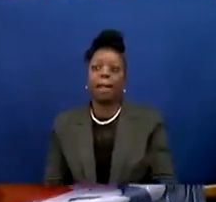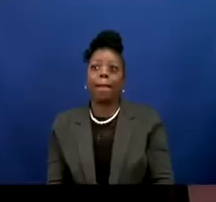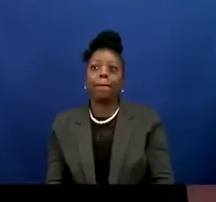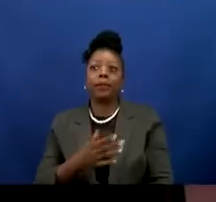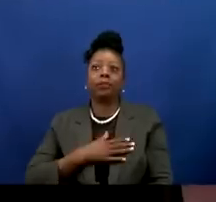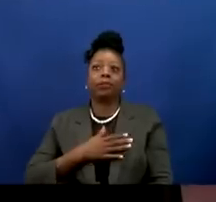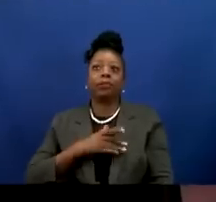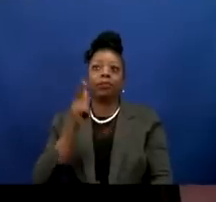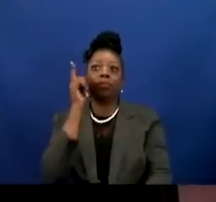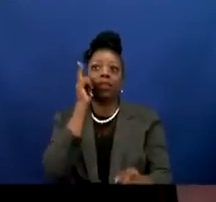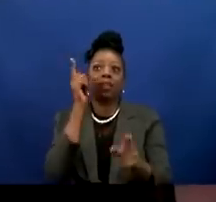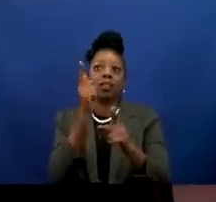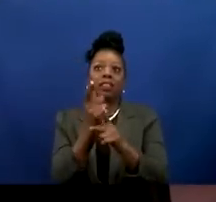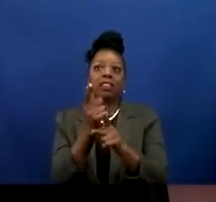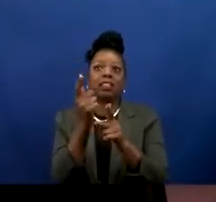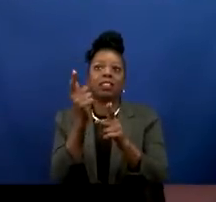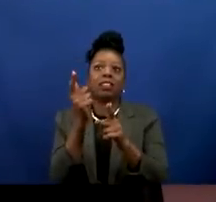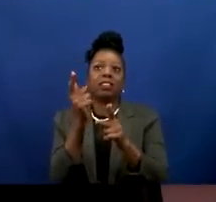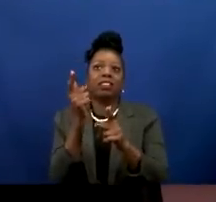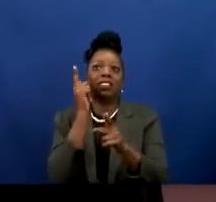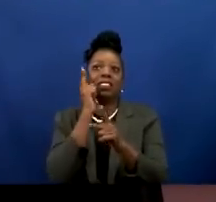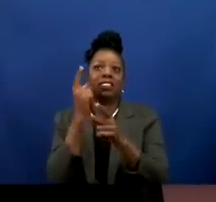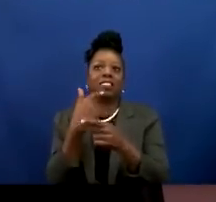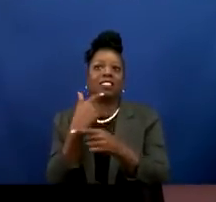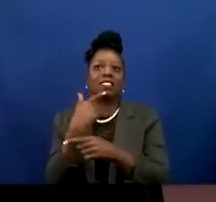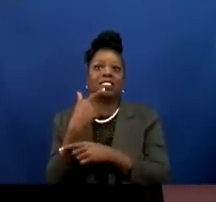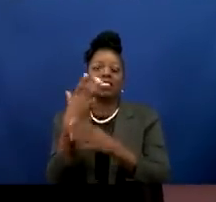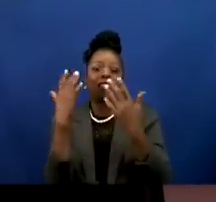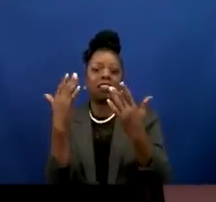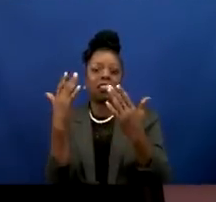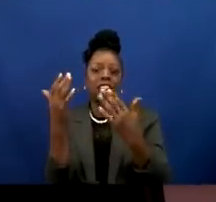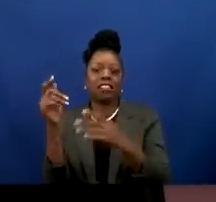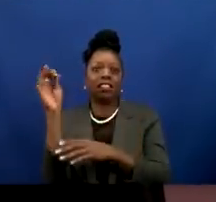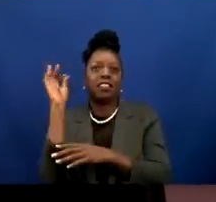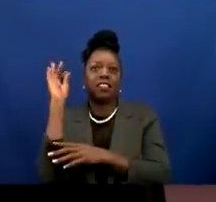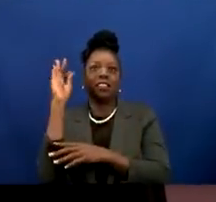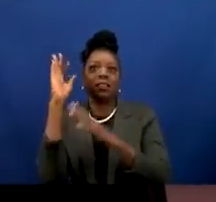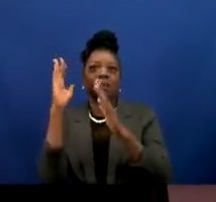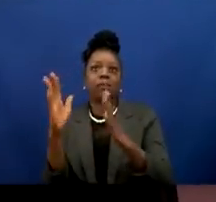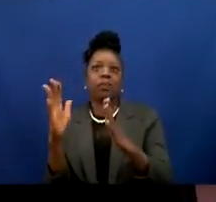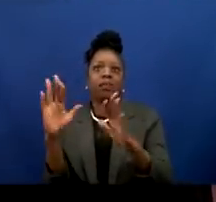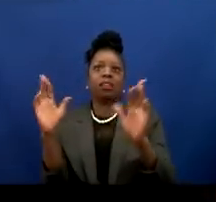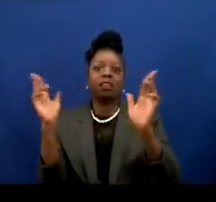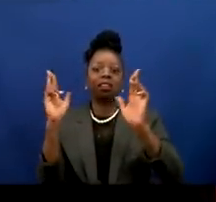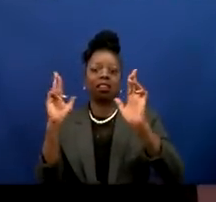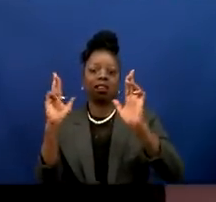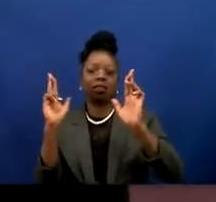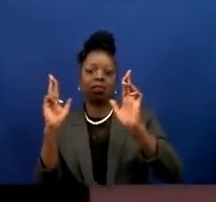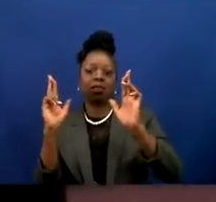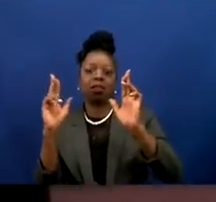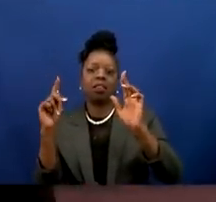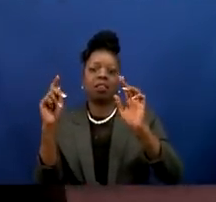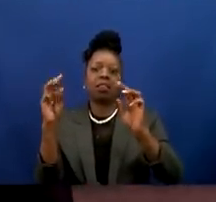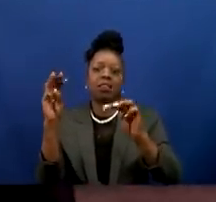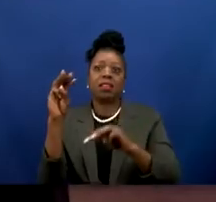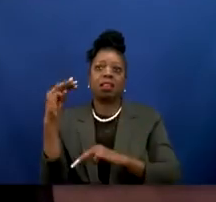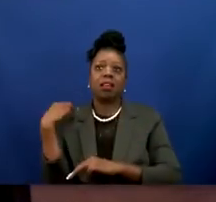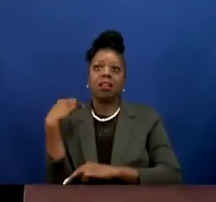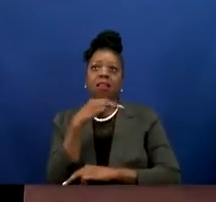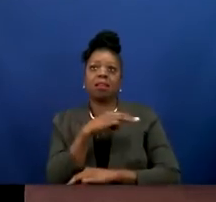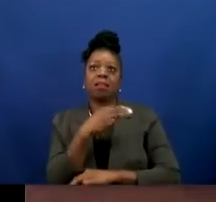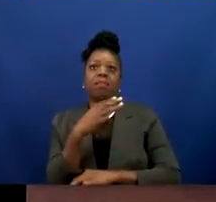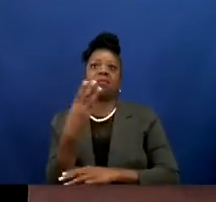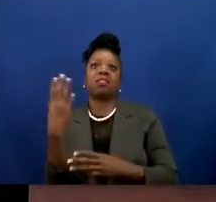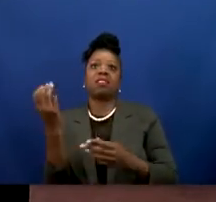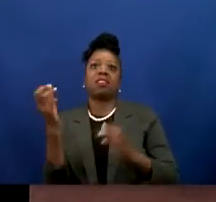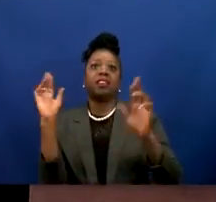Sister said, hold on, Dr. Lisa. My sister just said, listen, Pastor, I'm already a member, and we don't usually come down the aisle